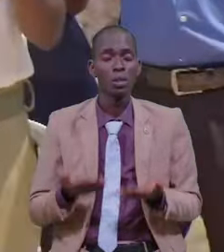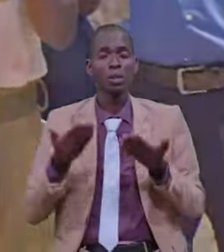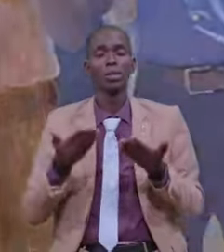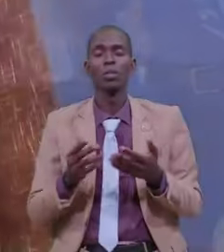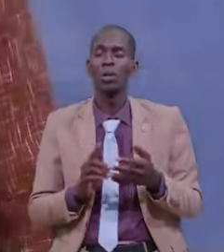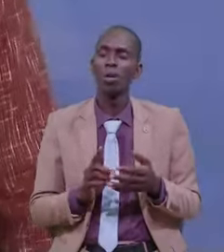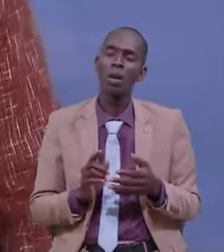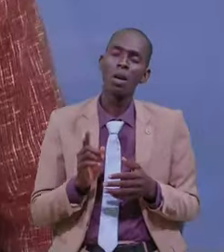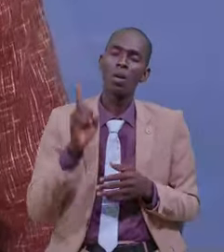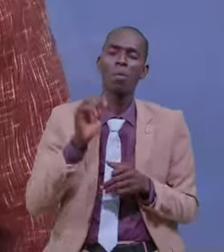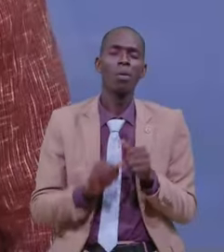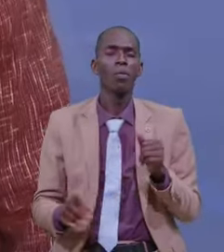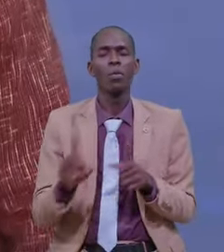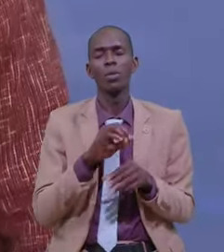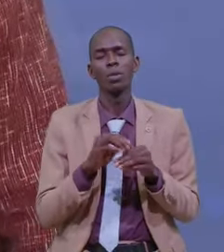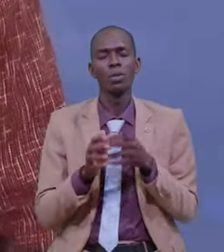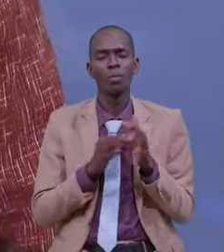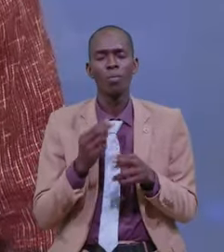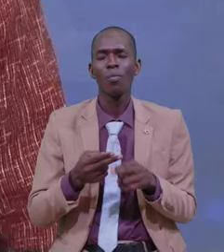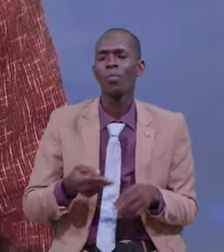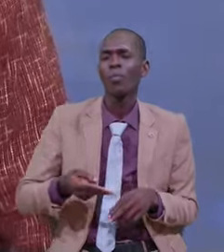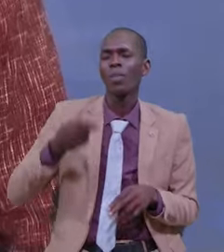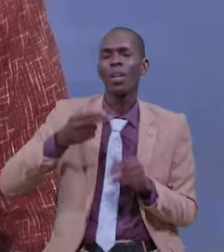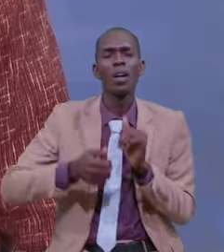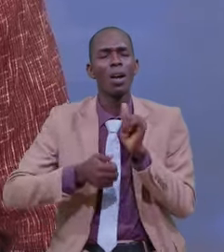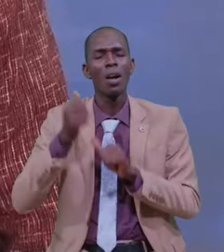everyone. Higher and higher.